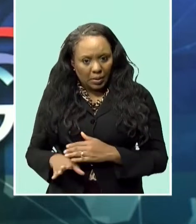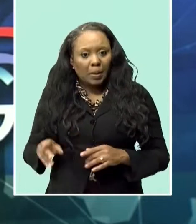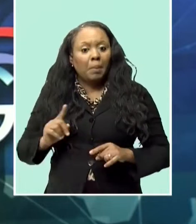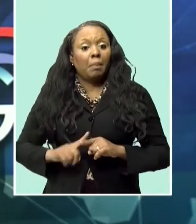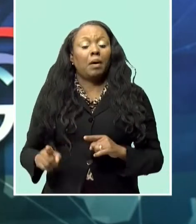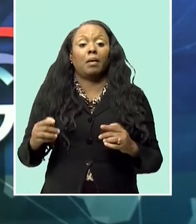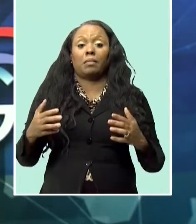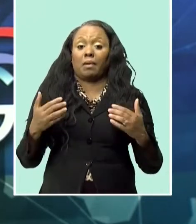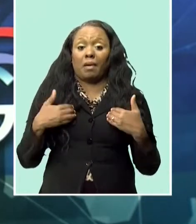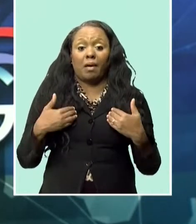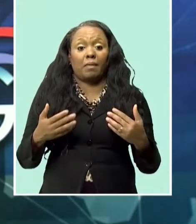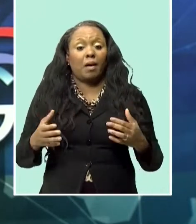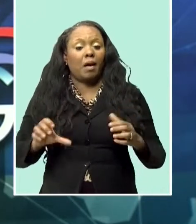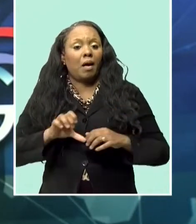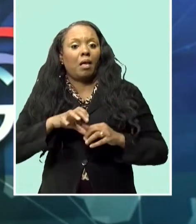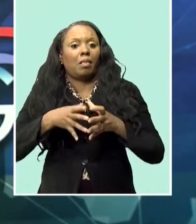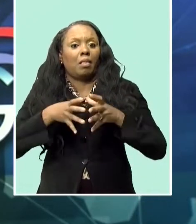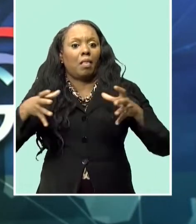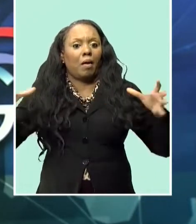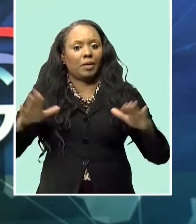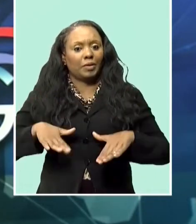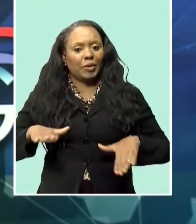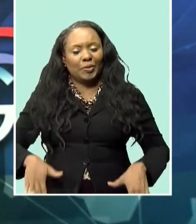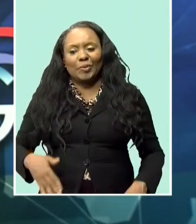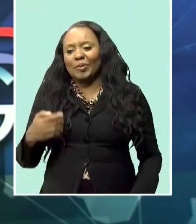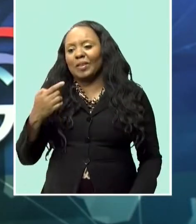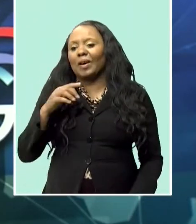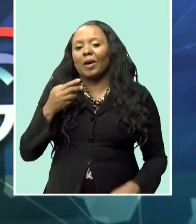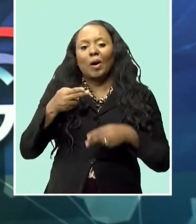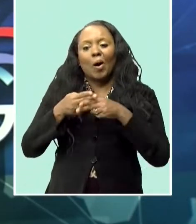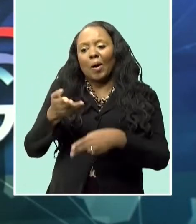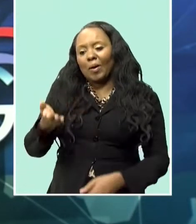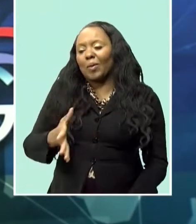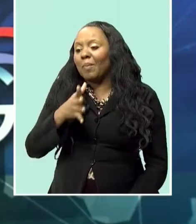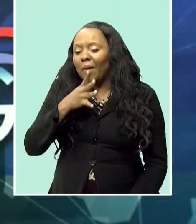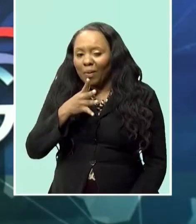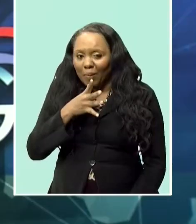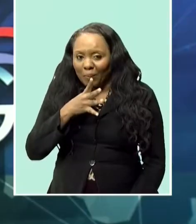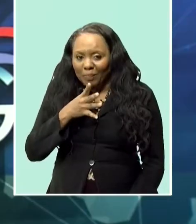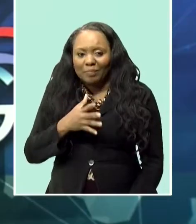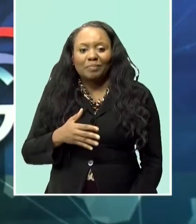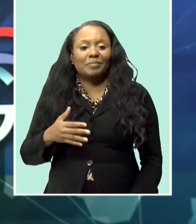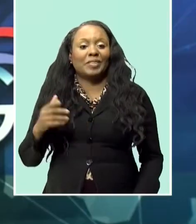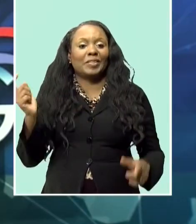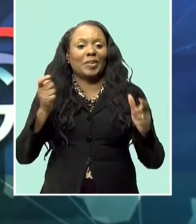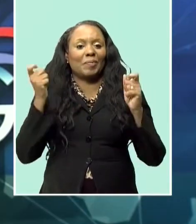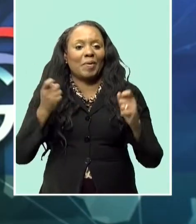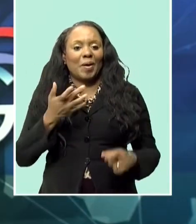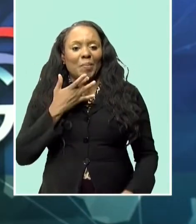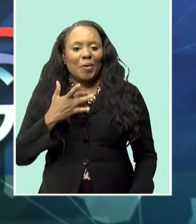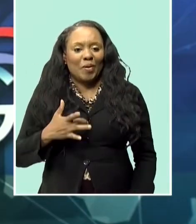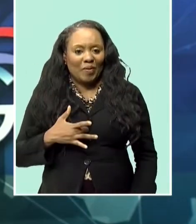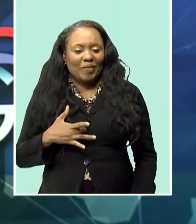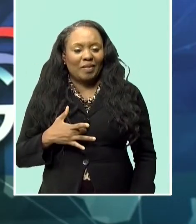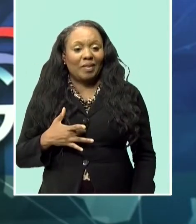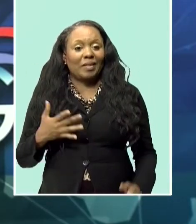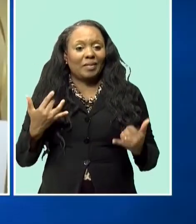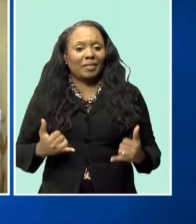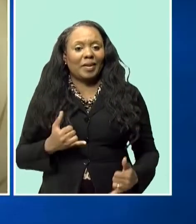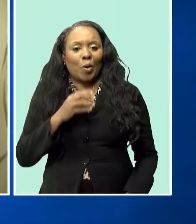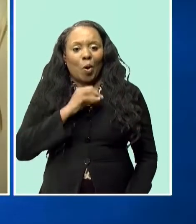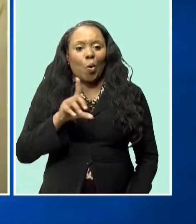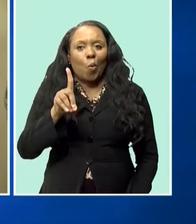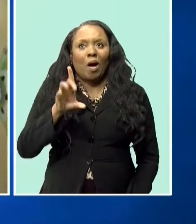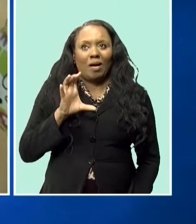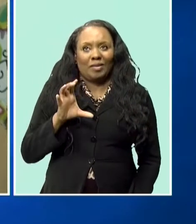today, has several who regard her as their mother because of the care she provided in the child welfare system. Ms. Phillips is a